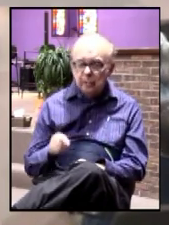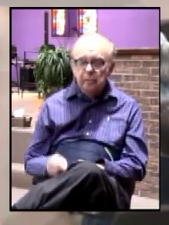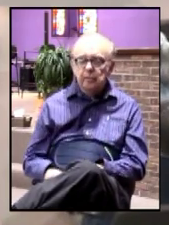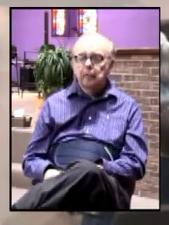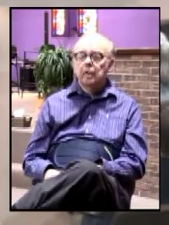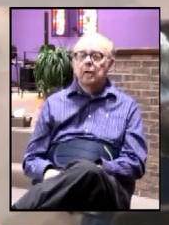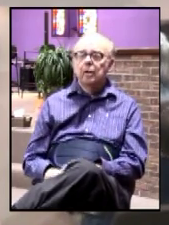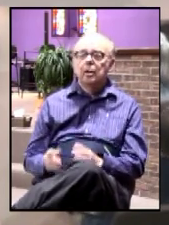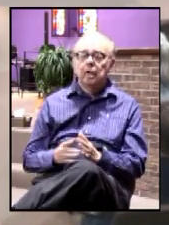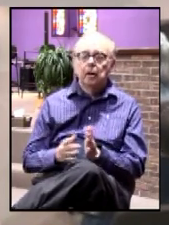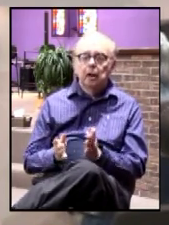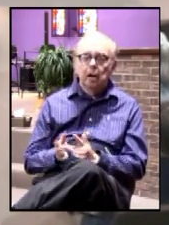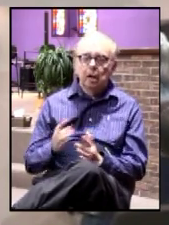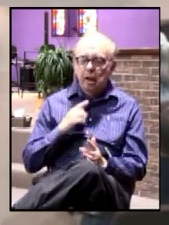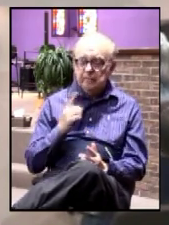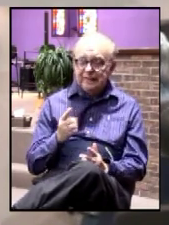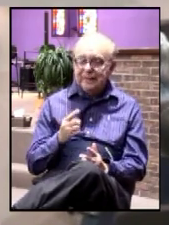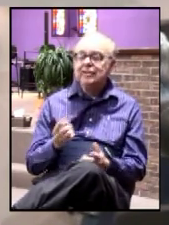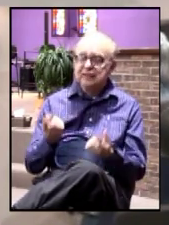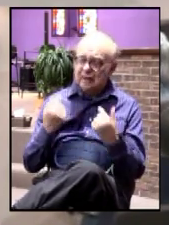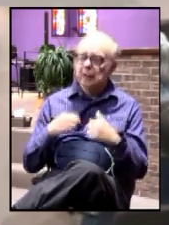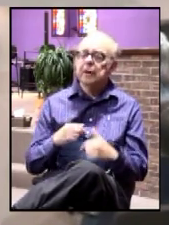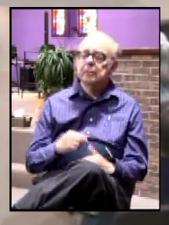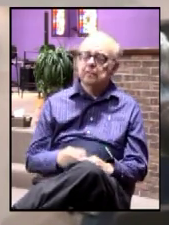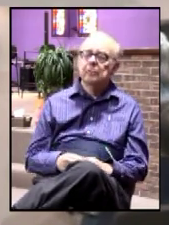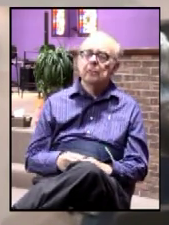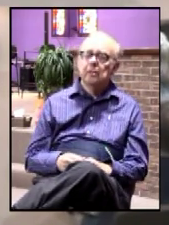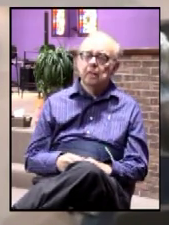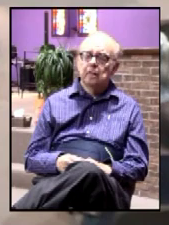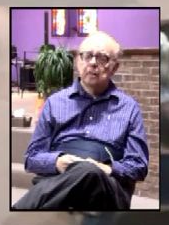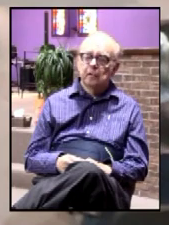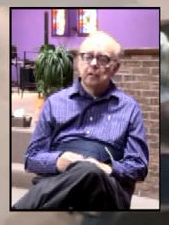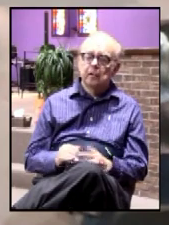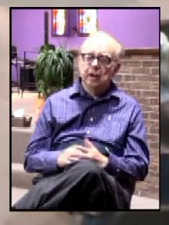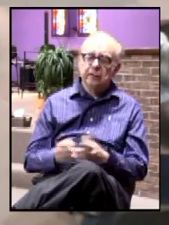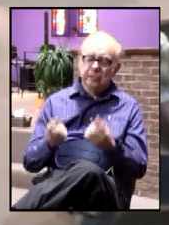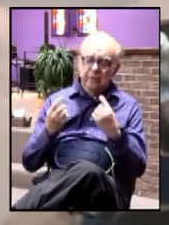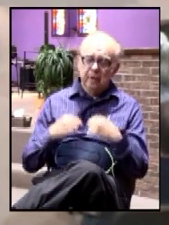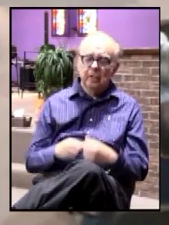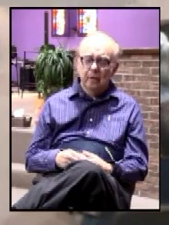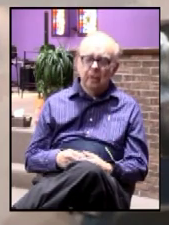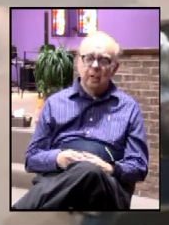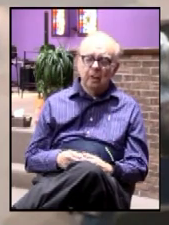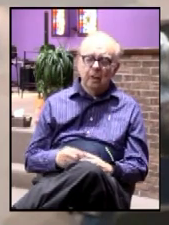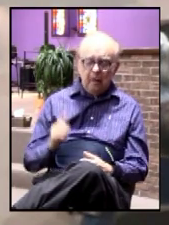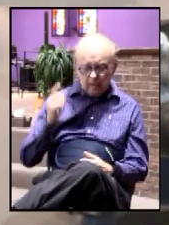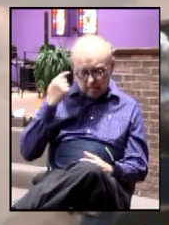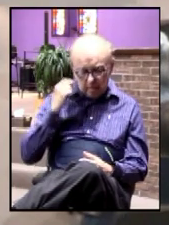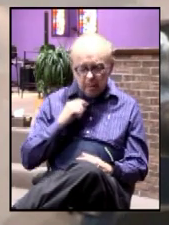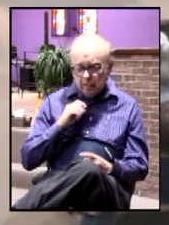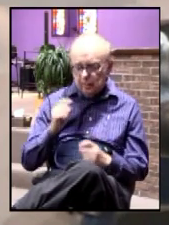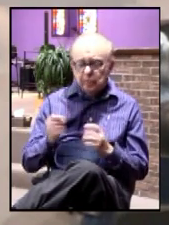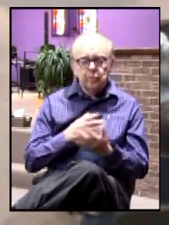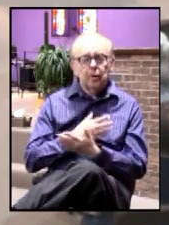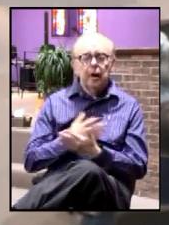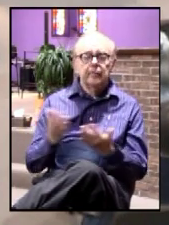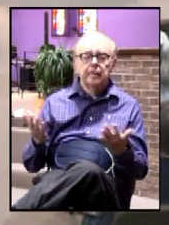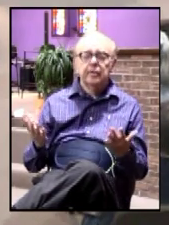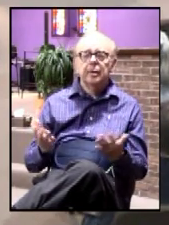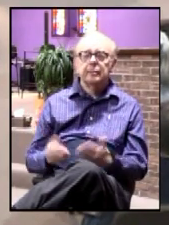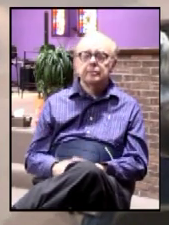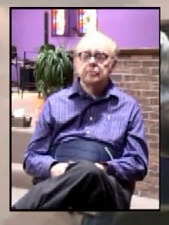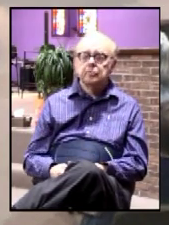you? The Bible says it's coming. It's coming when the government will control